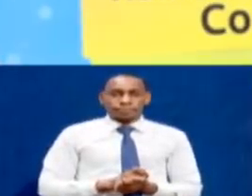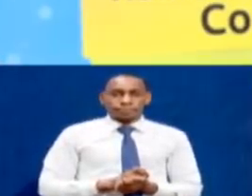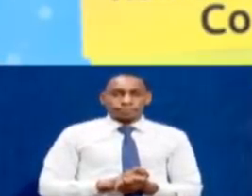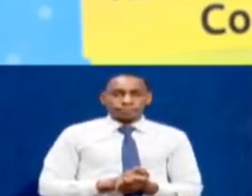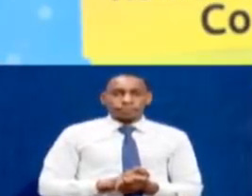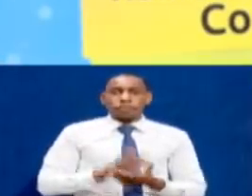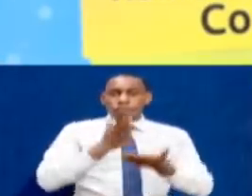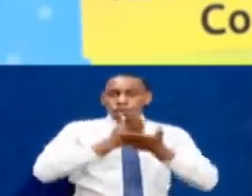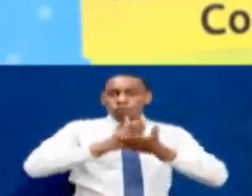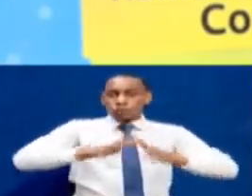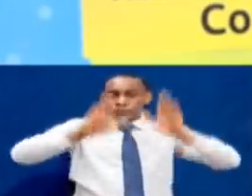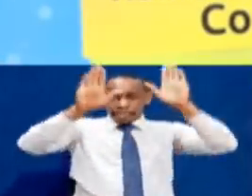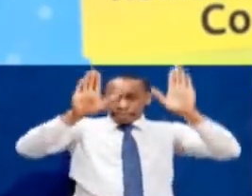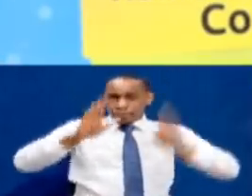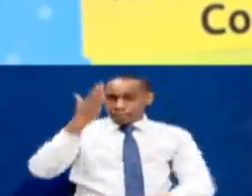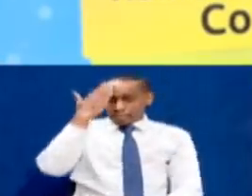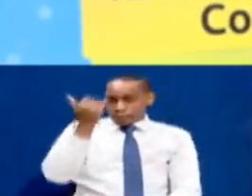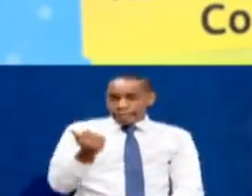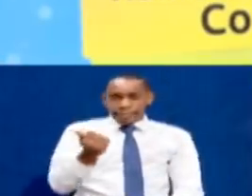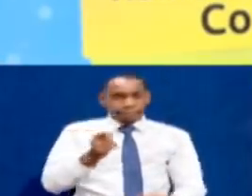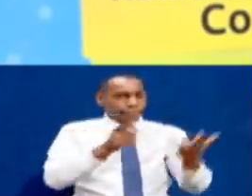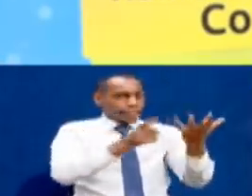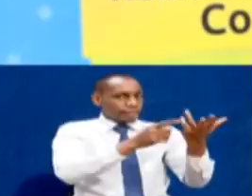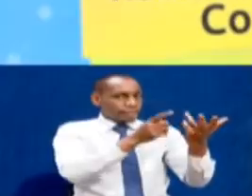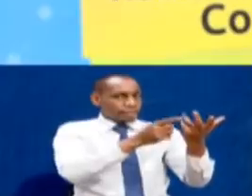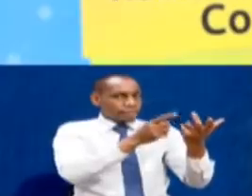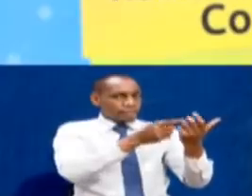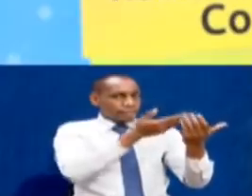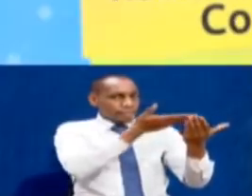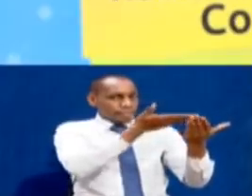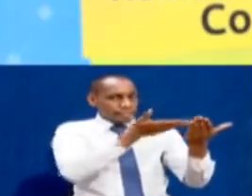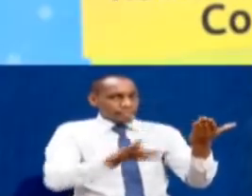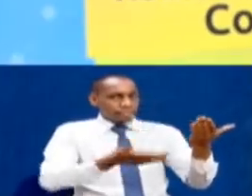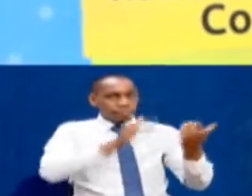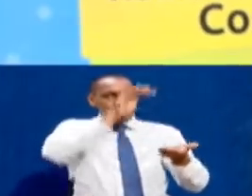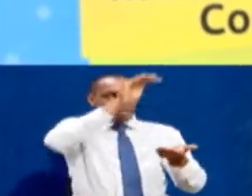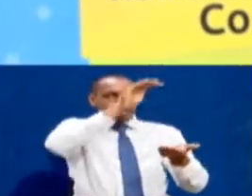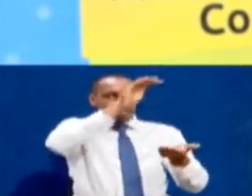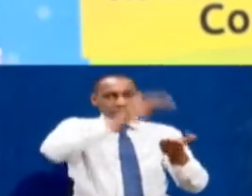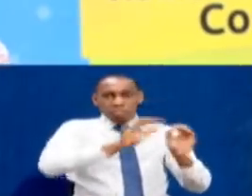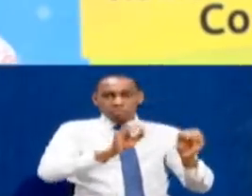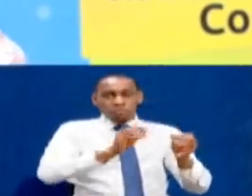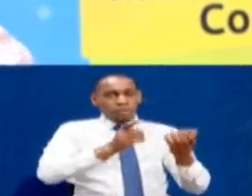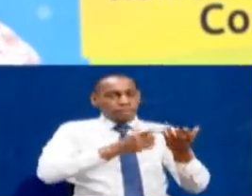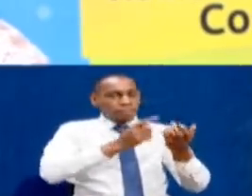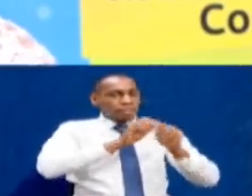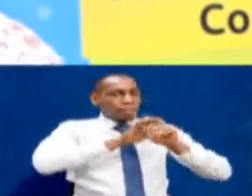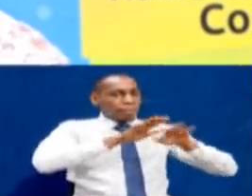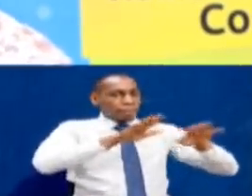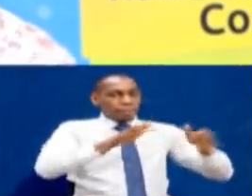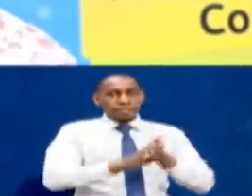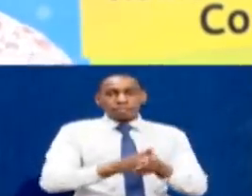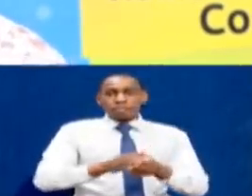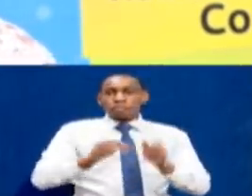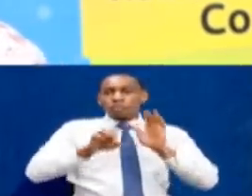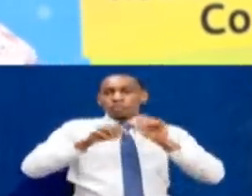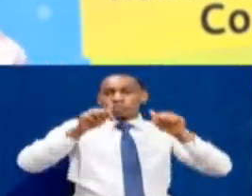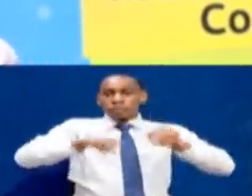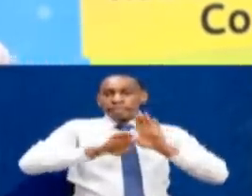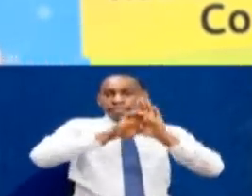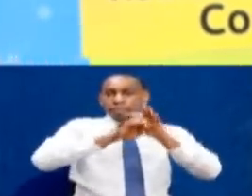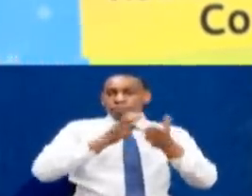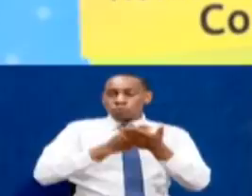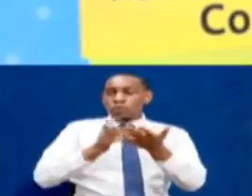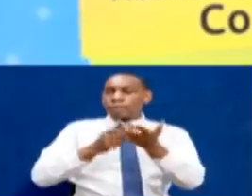And it becomes important because the numbers are not going down. The numbers are going up. In today, for example, is